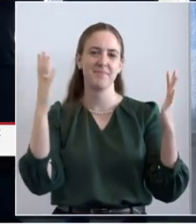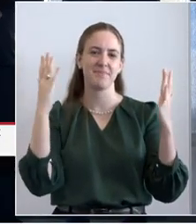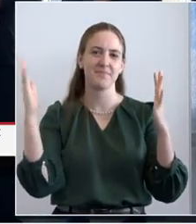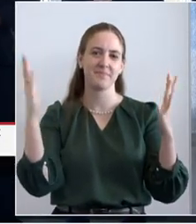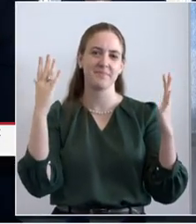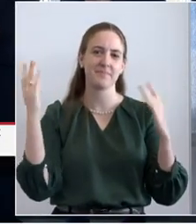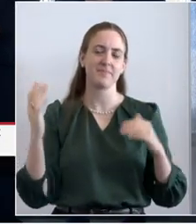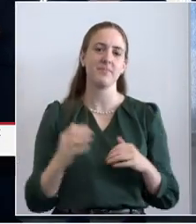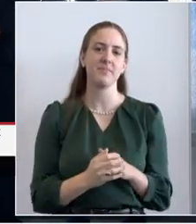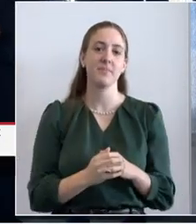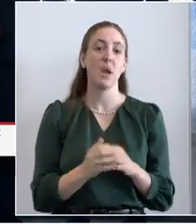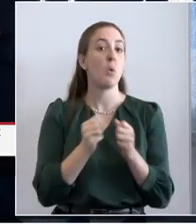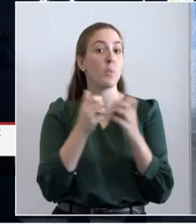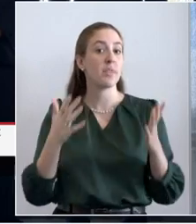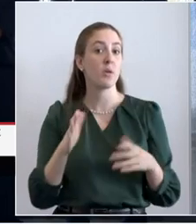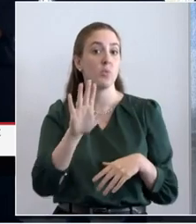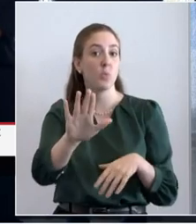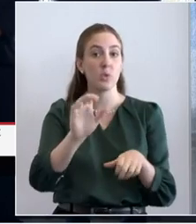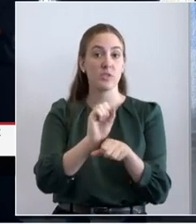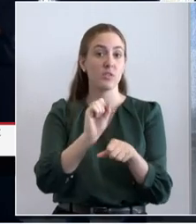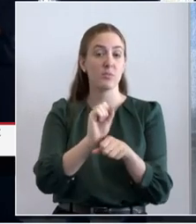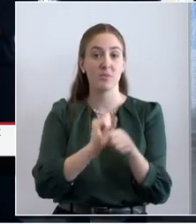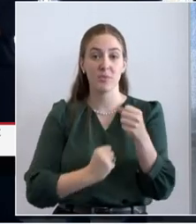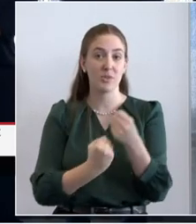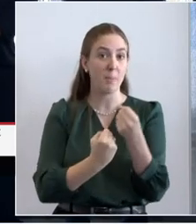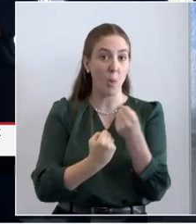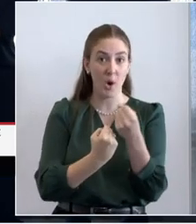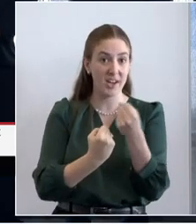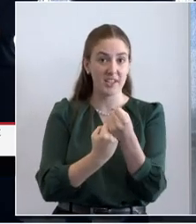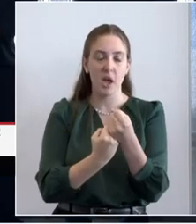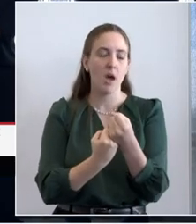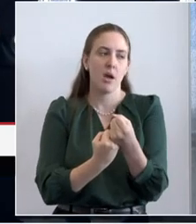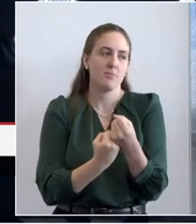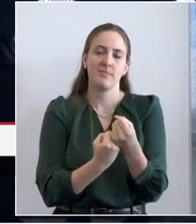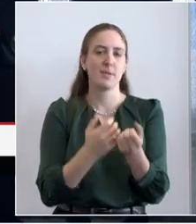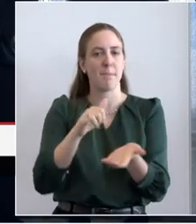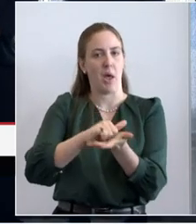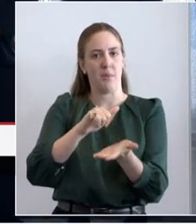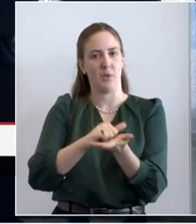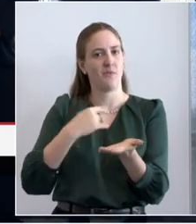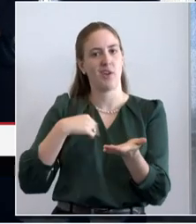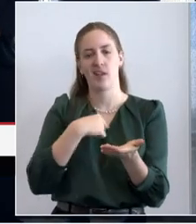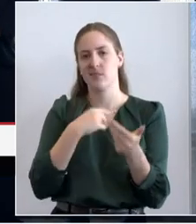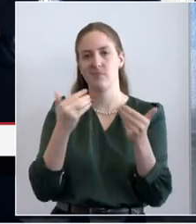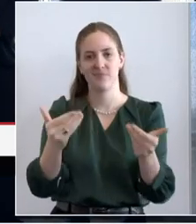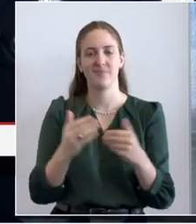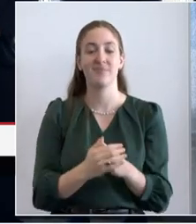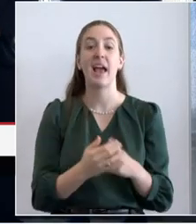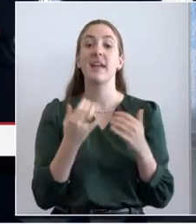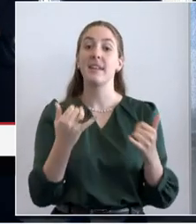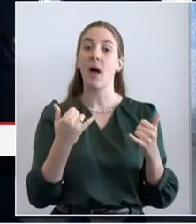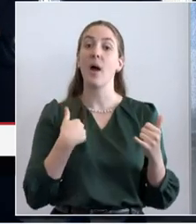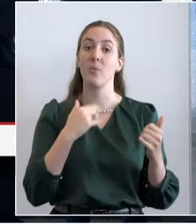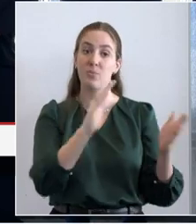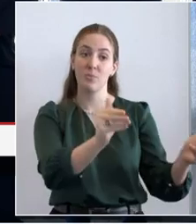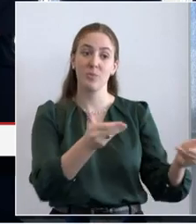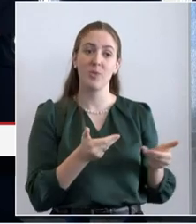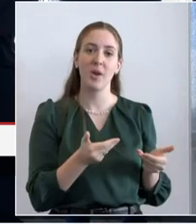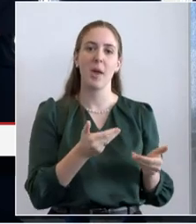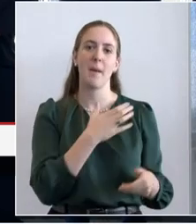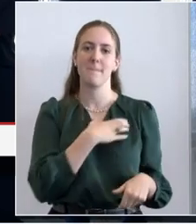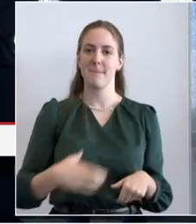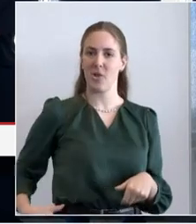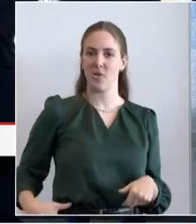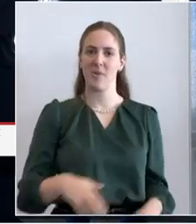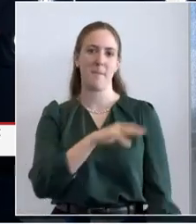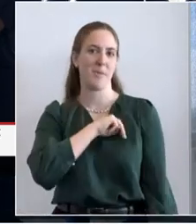Without your support, businesses like Falk Hill would not get the kind of support and opportunities that I just described. With that, please join me in welcoming our mayor,